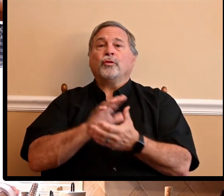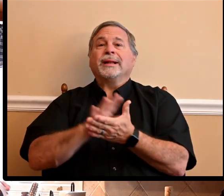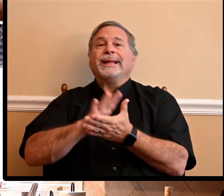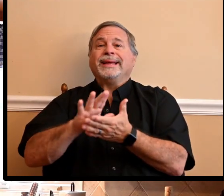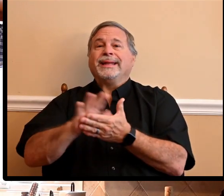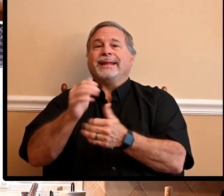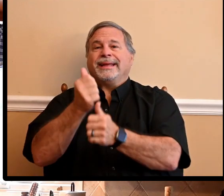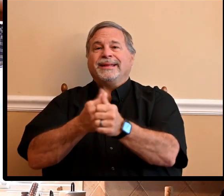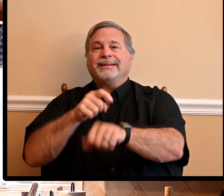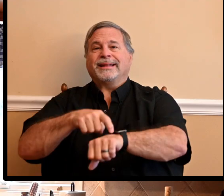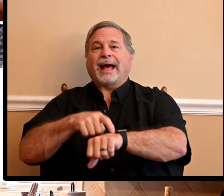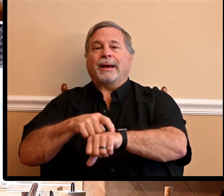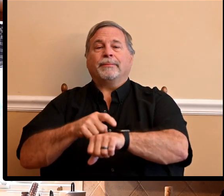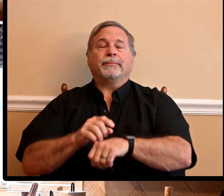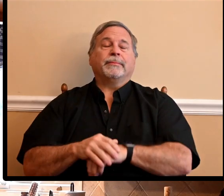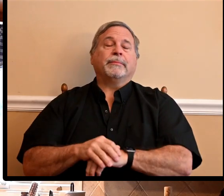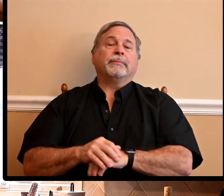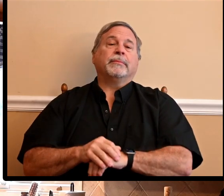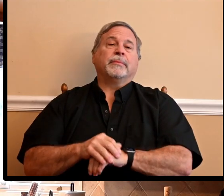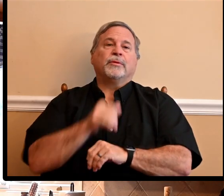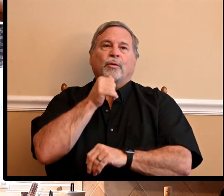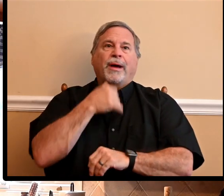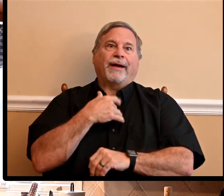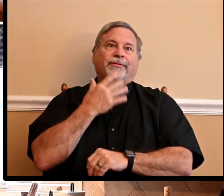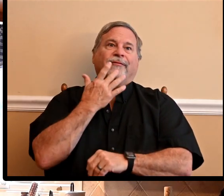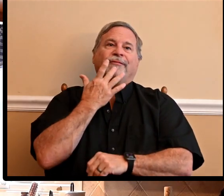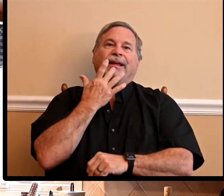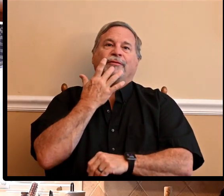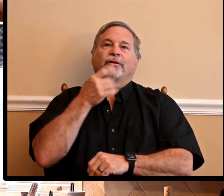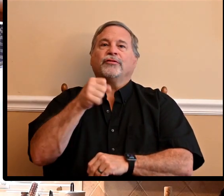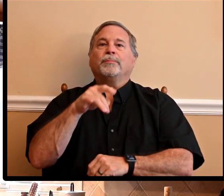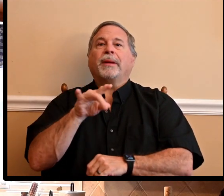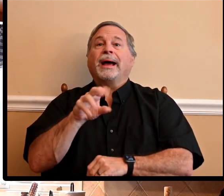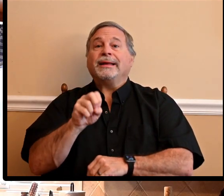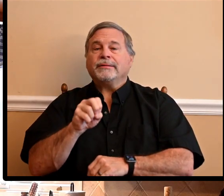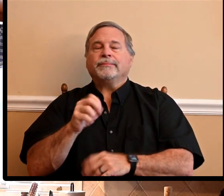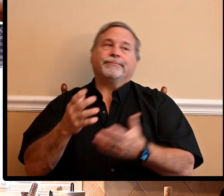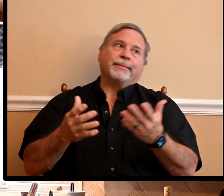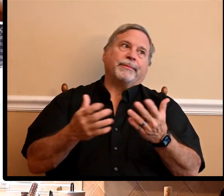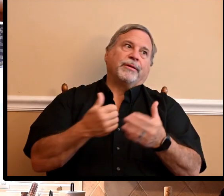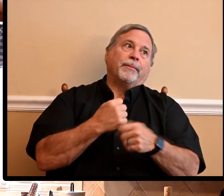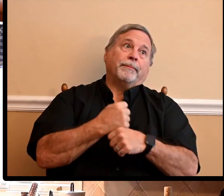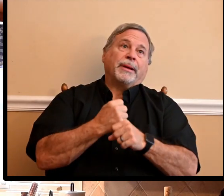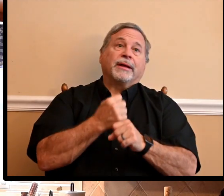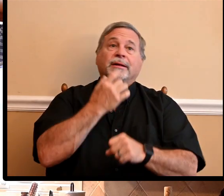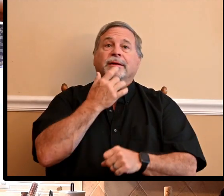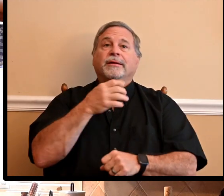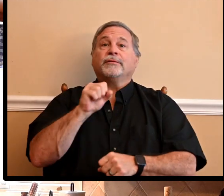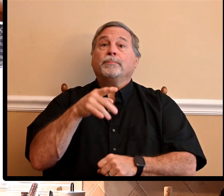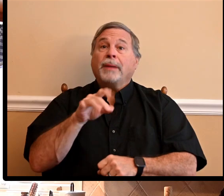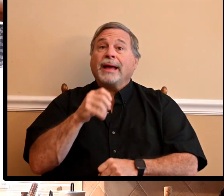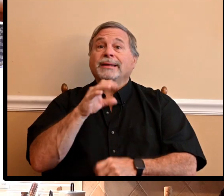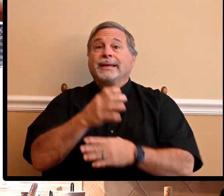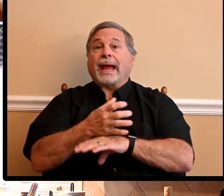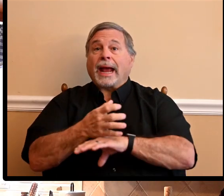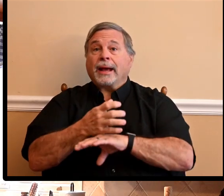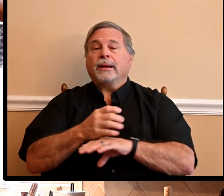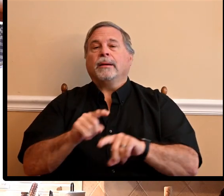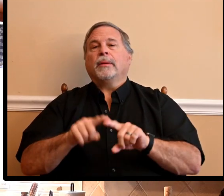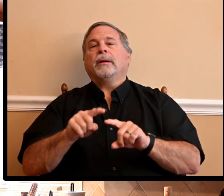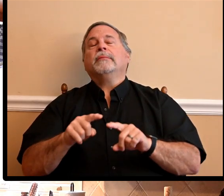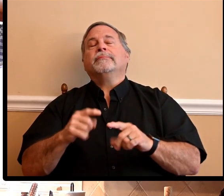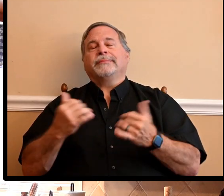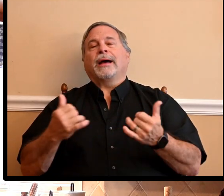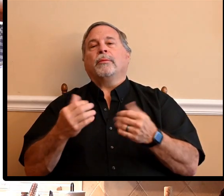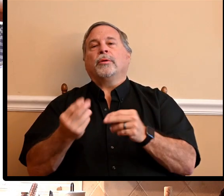Just make sure that you clean it each time you use it so that you don't have those spices in your cake unless you're making a spice cake. Now